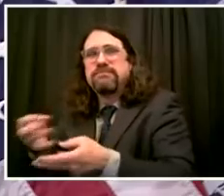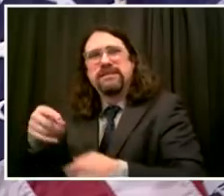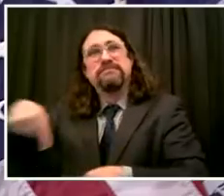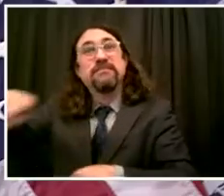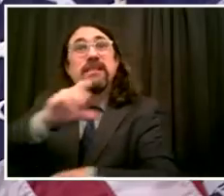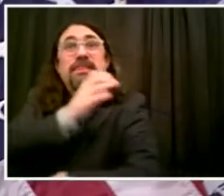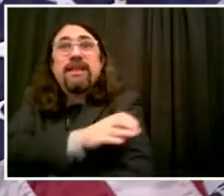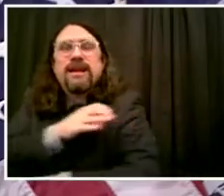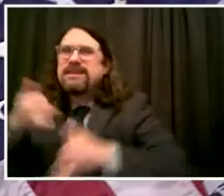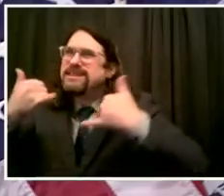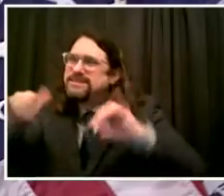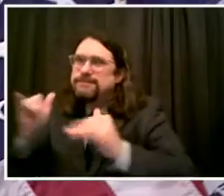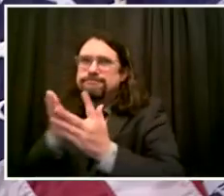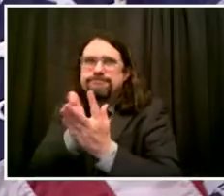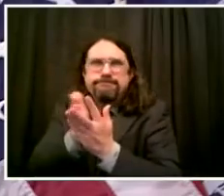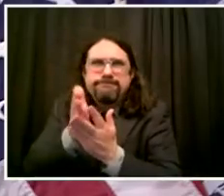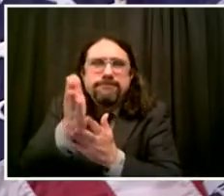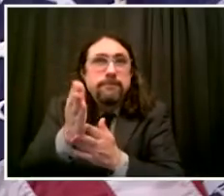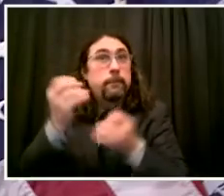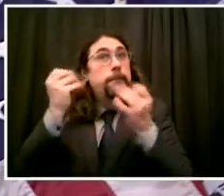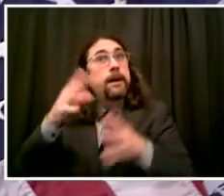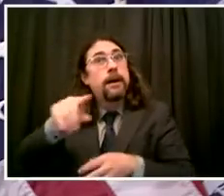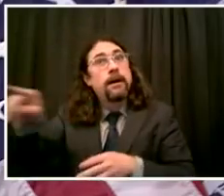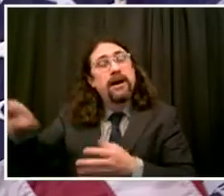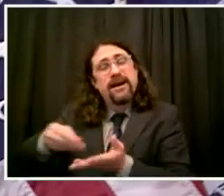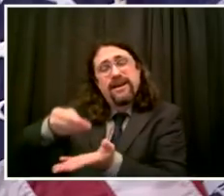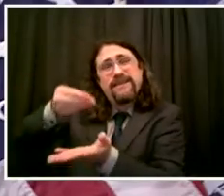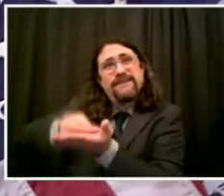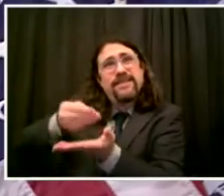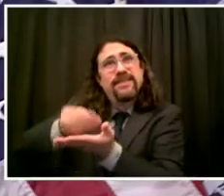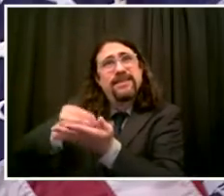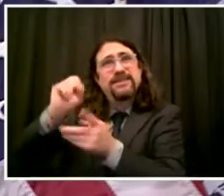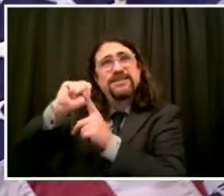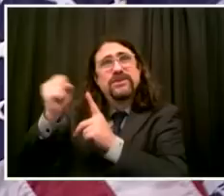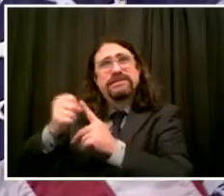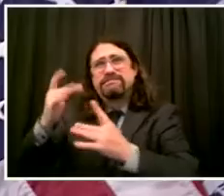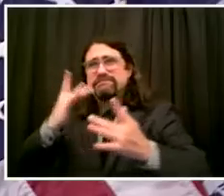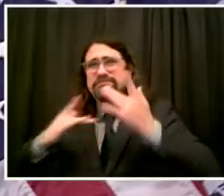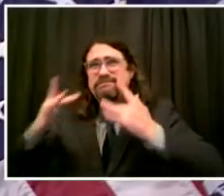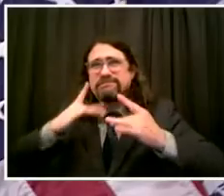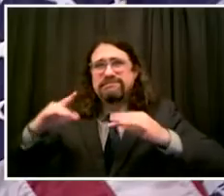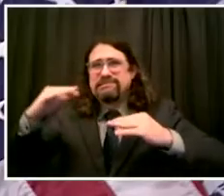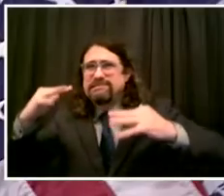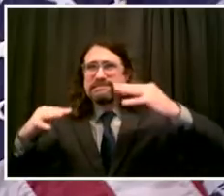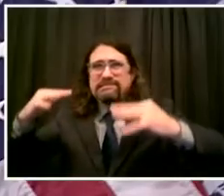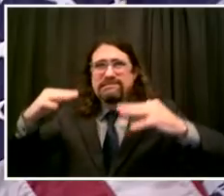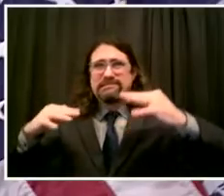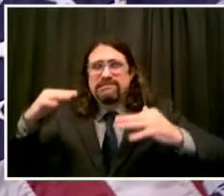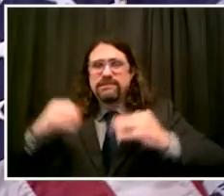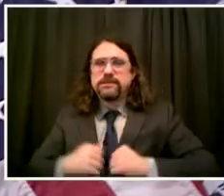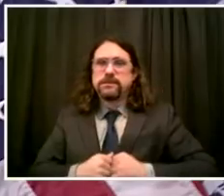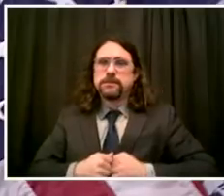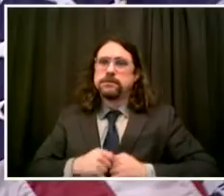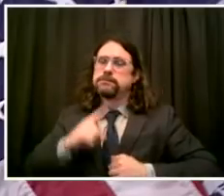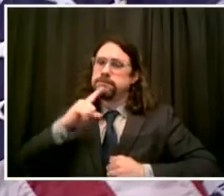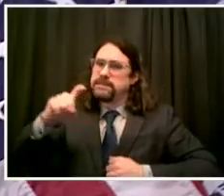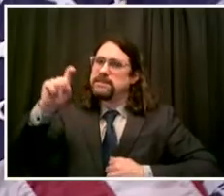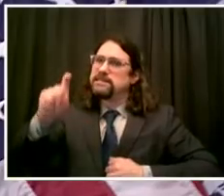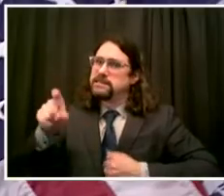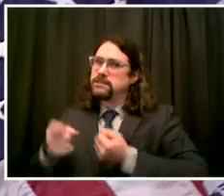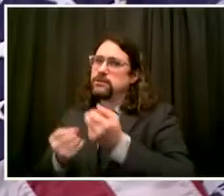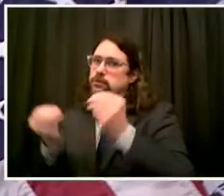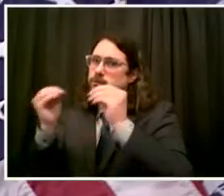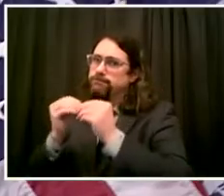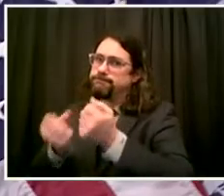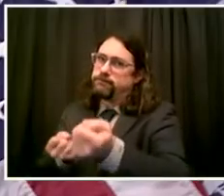so much. There's been a lot of strain during this crisis. It's been hard to keep the personnel they needed as they've dealt with